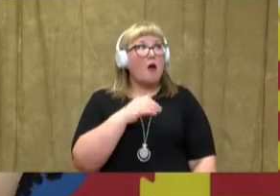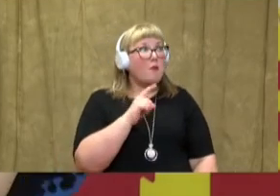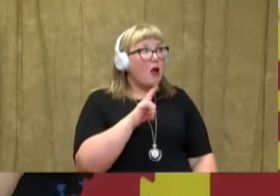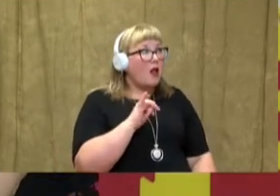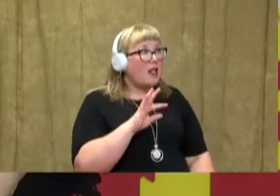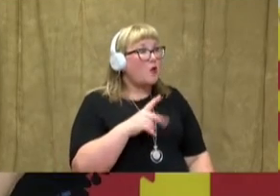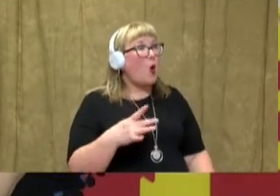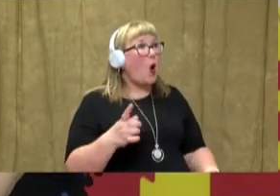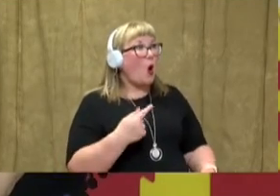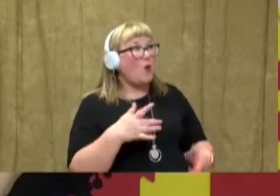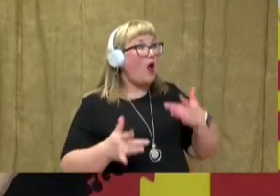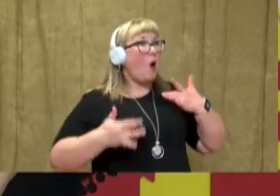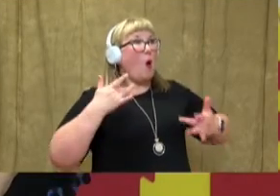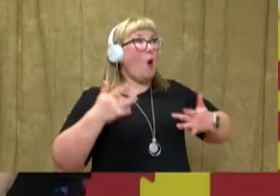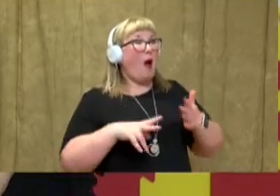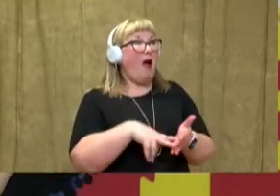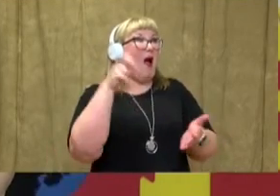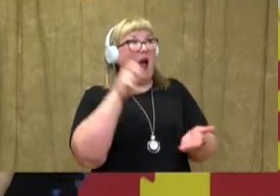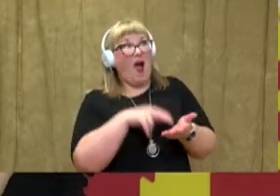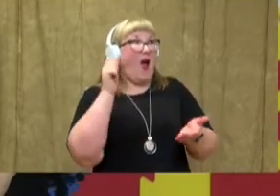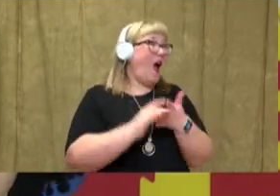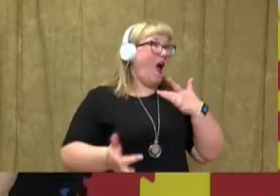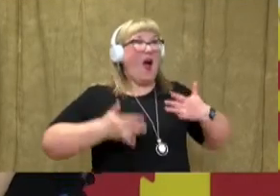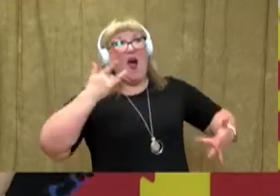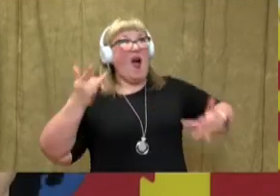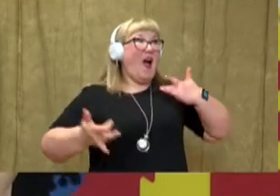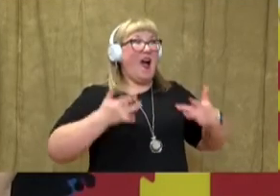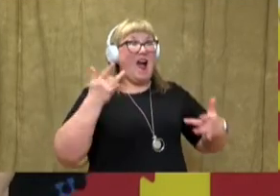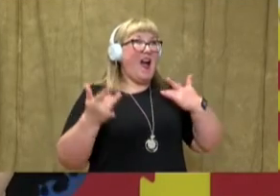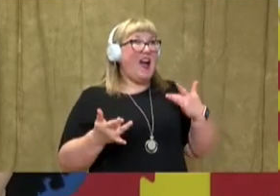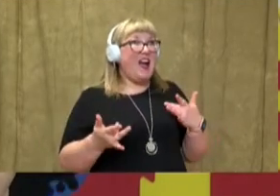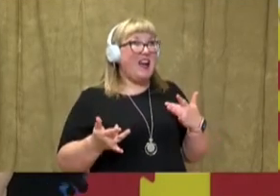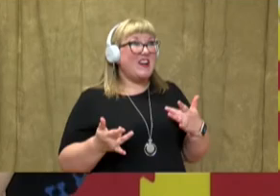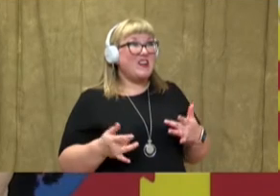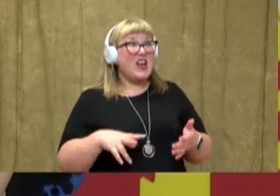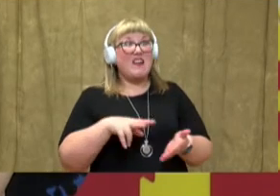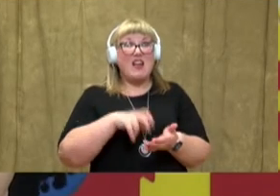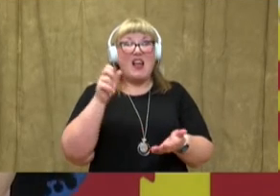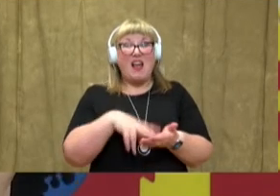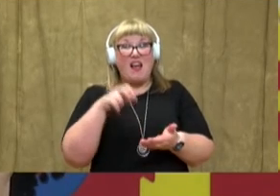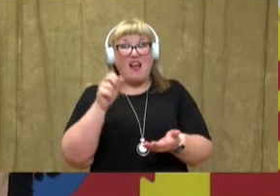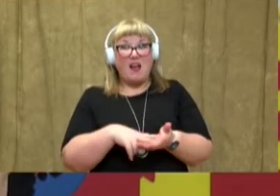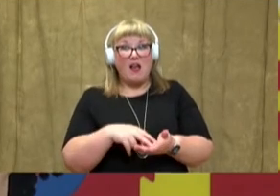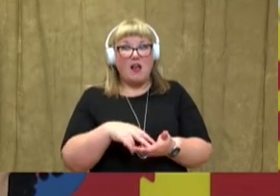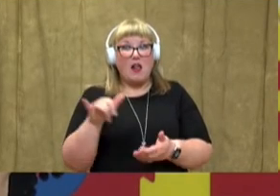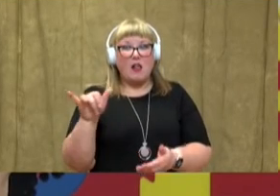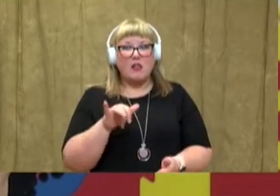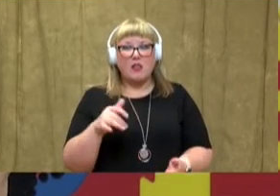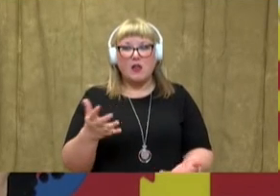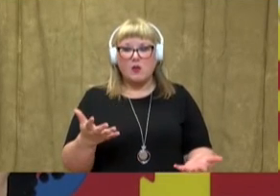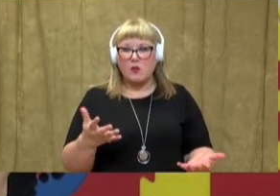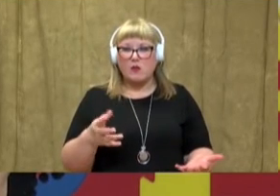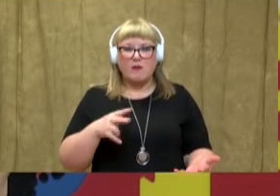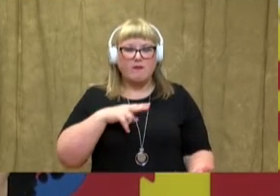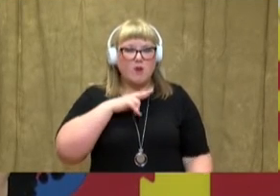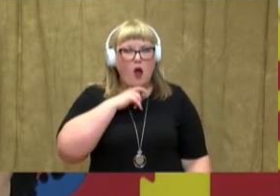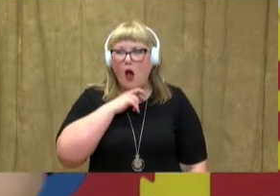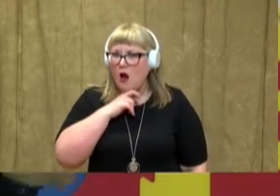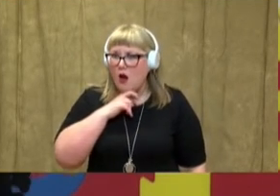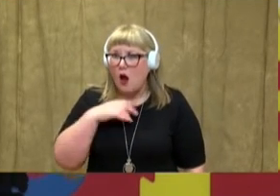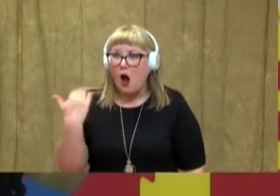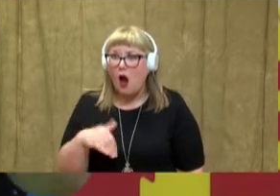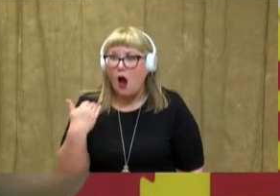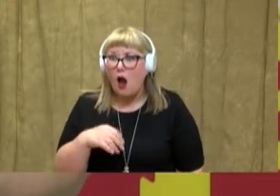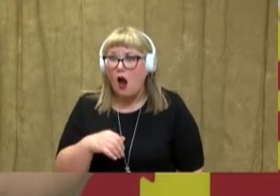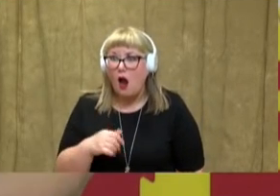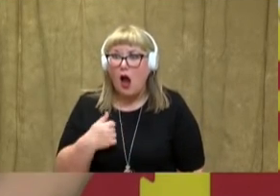was so excited, he hopped up and down with delight. He hopped up and down like a frog. I was